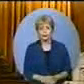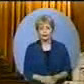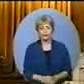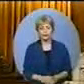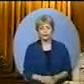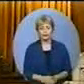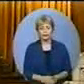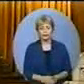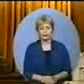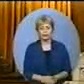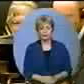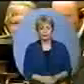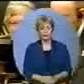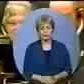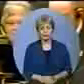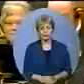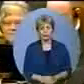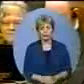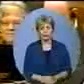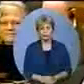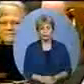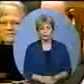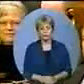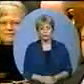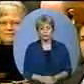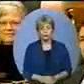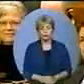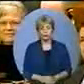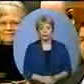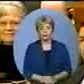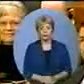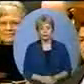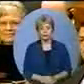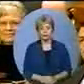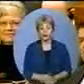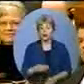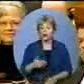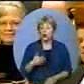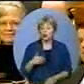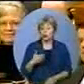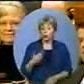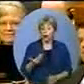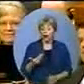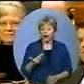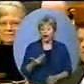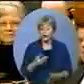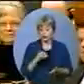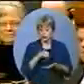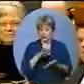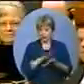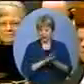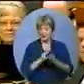Mr. Speaker, the reason that it is in the Georgia Pacific press release is because I insisted that the terms